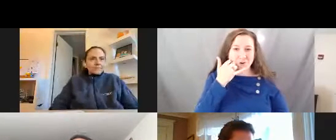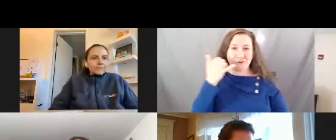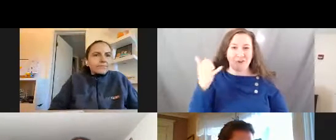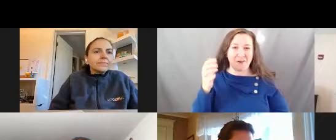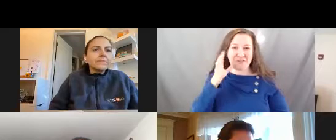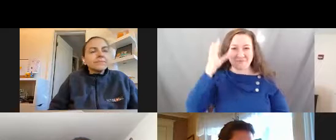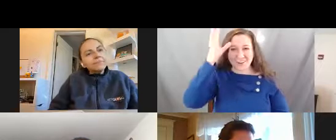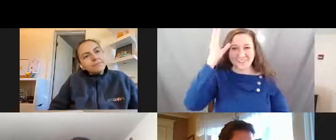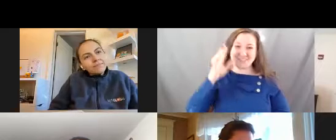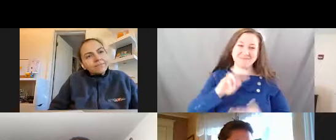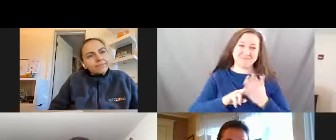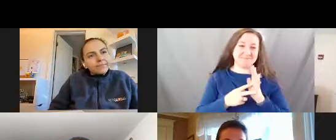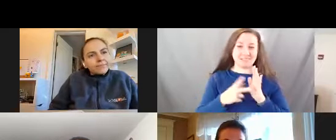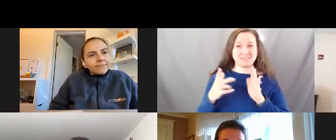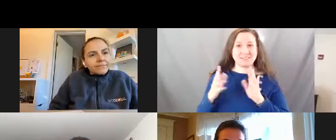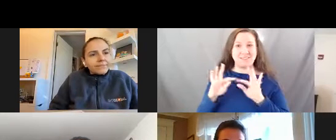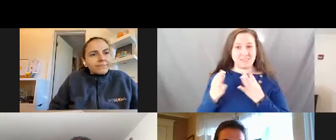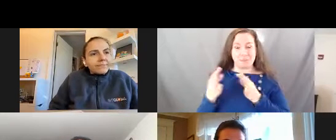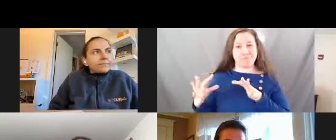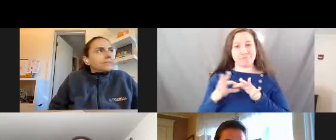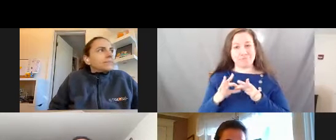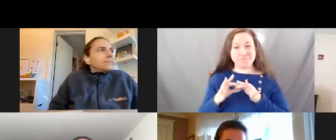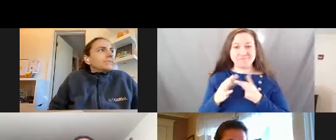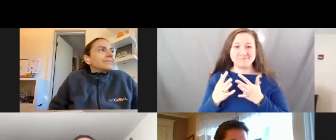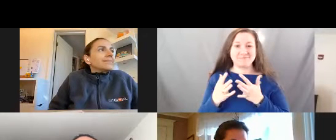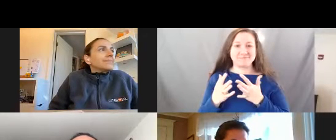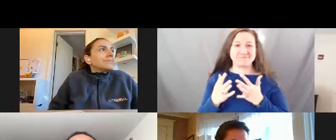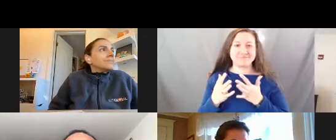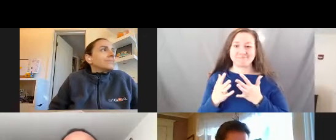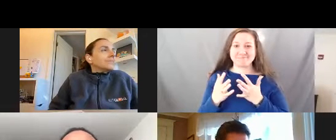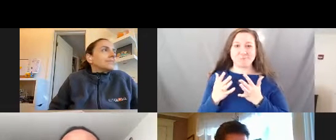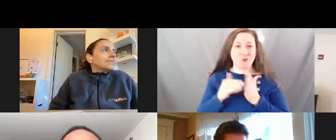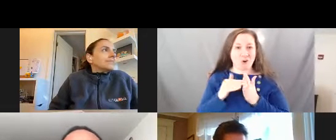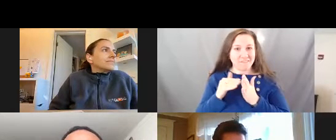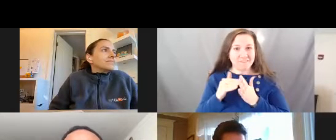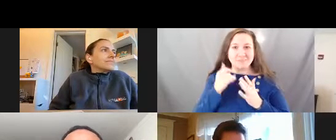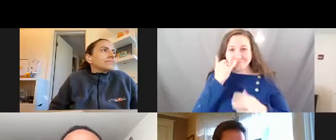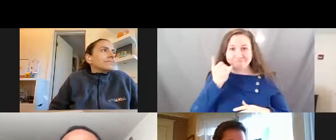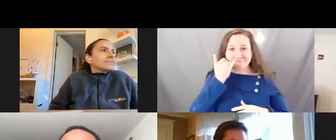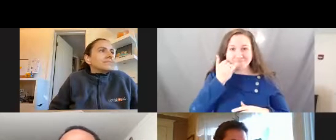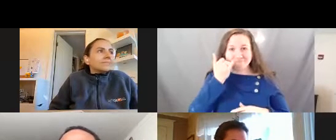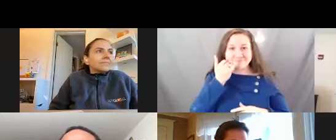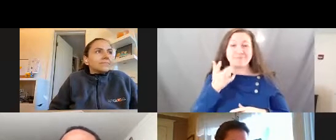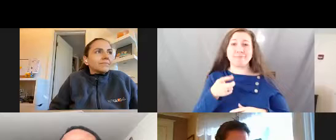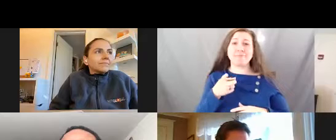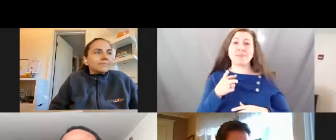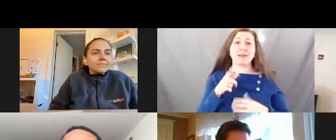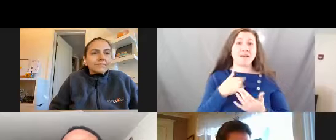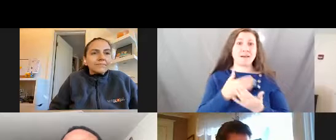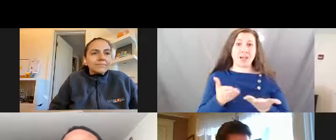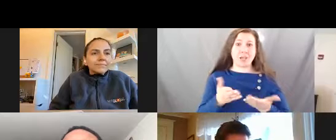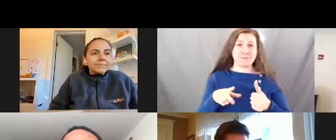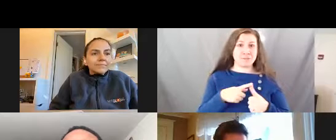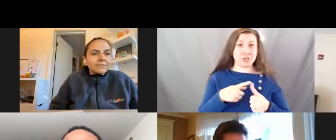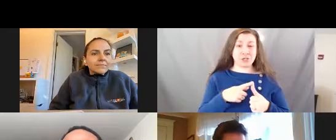in Dubai. Um, and they always obviously just encourage me because initially when I was over here, it was a little bit difficult, right? You're